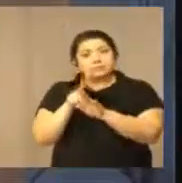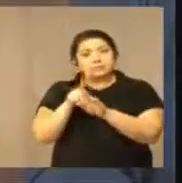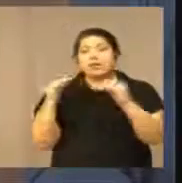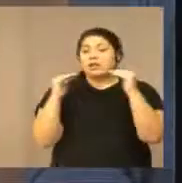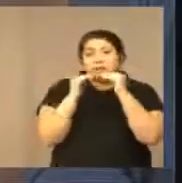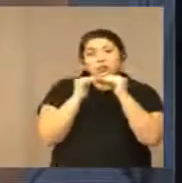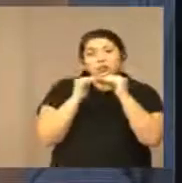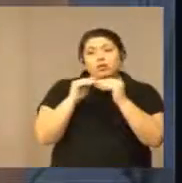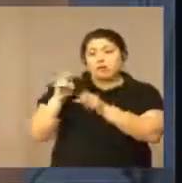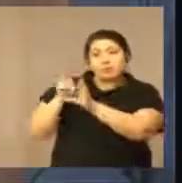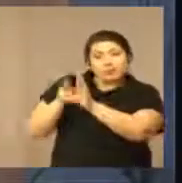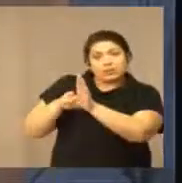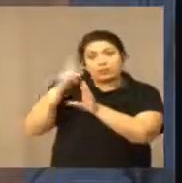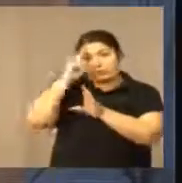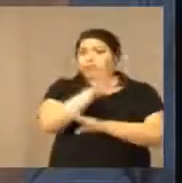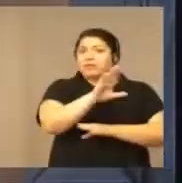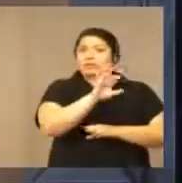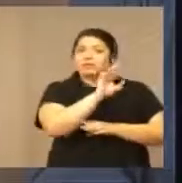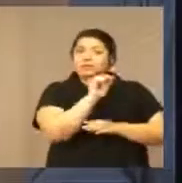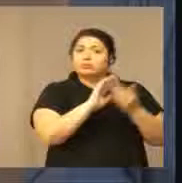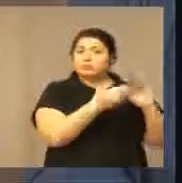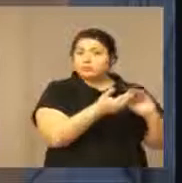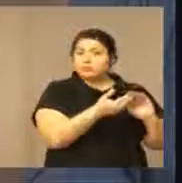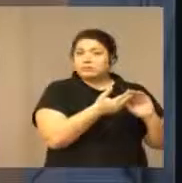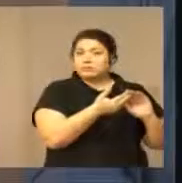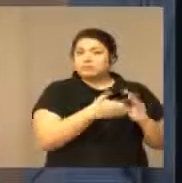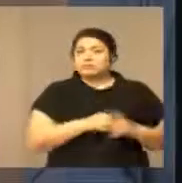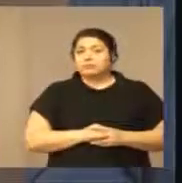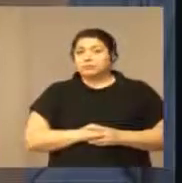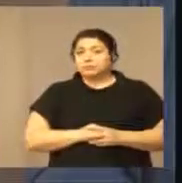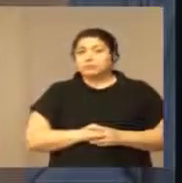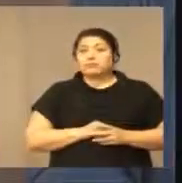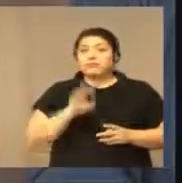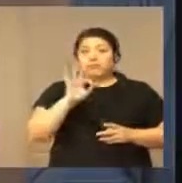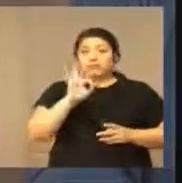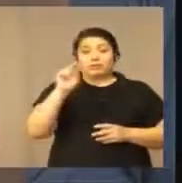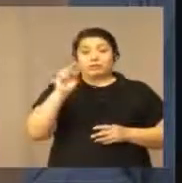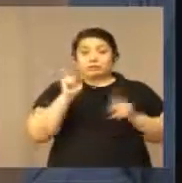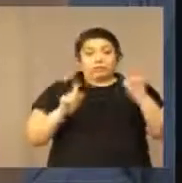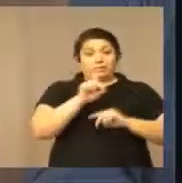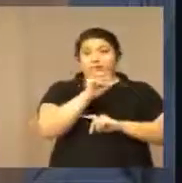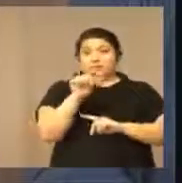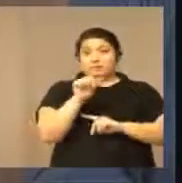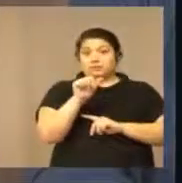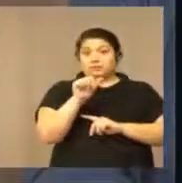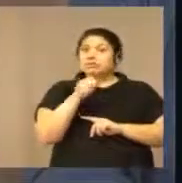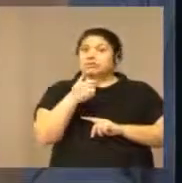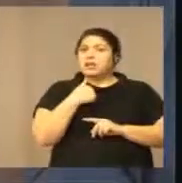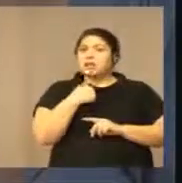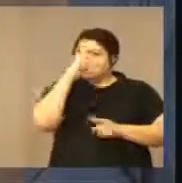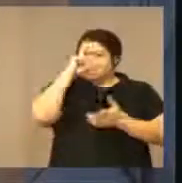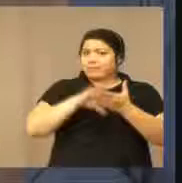equal participation within their First Nation communities. First Nations persons with disabilities, I believe, can